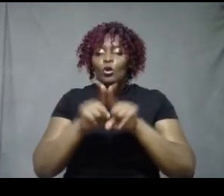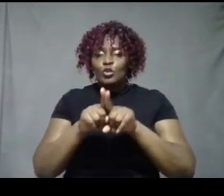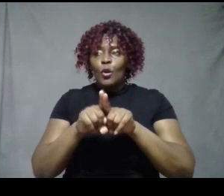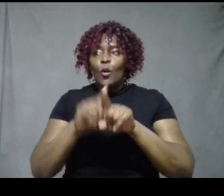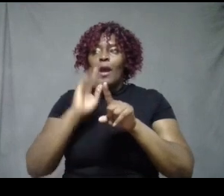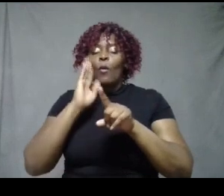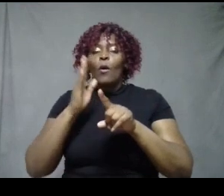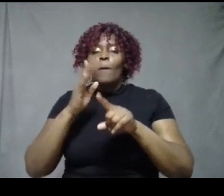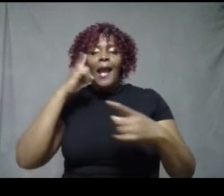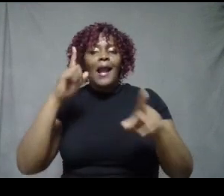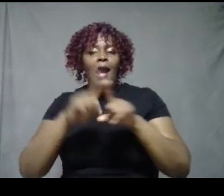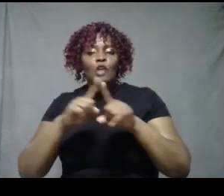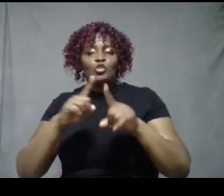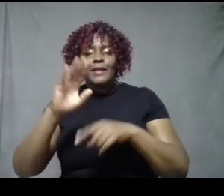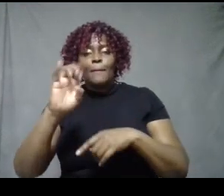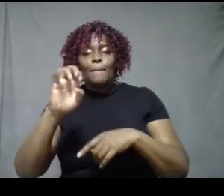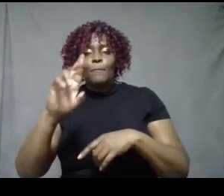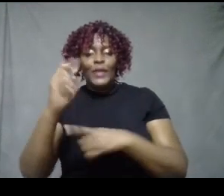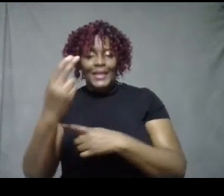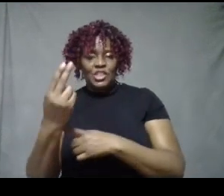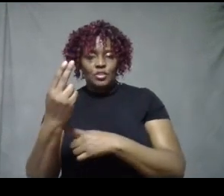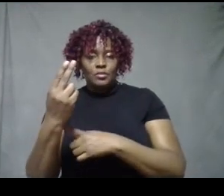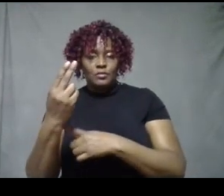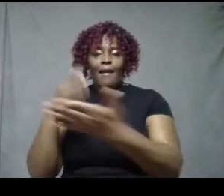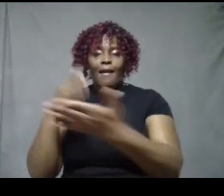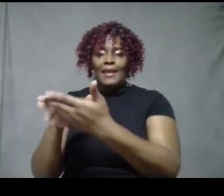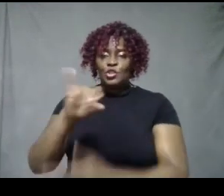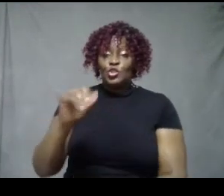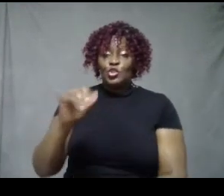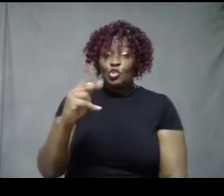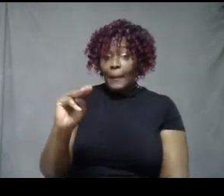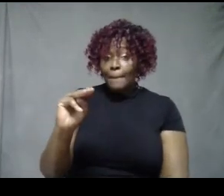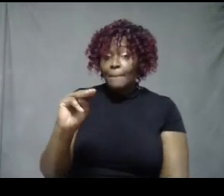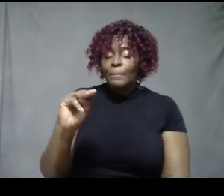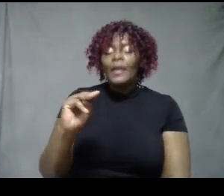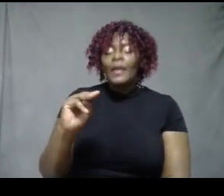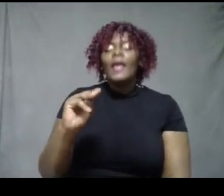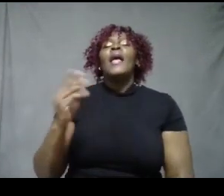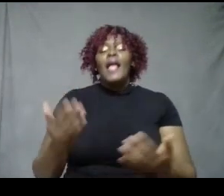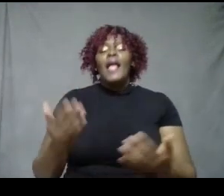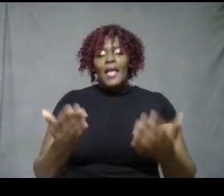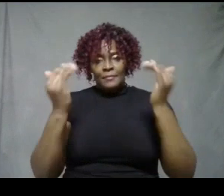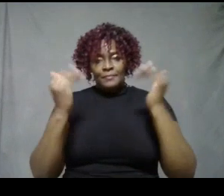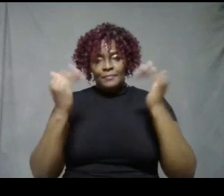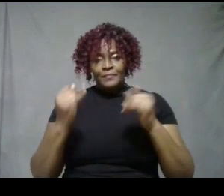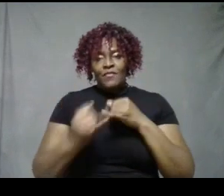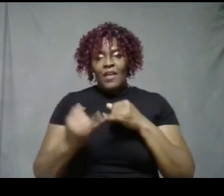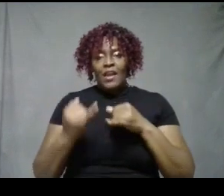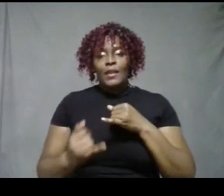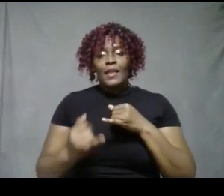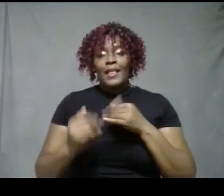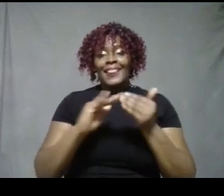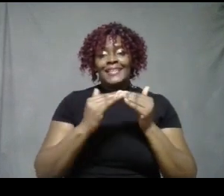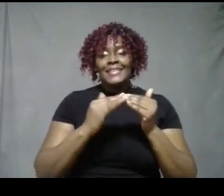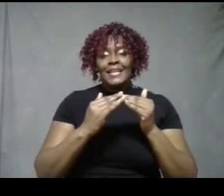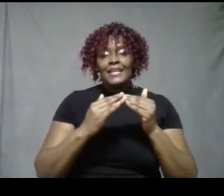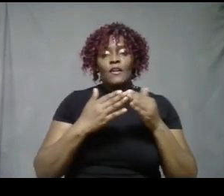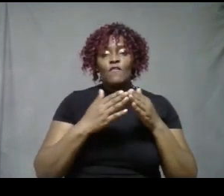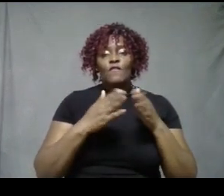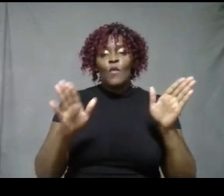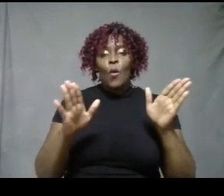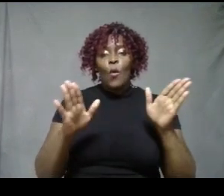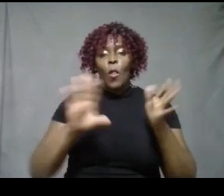JKM. And finally, of course, the city's getting a full and complete general release, both